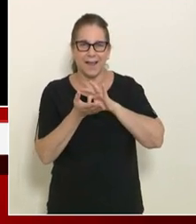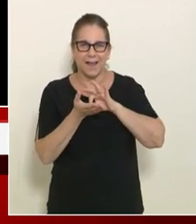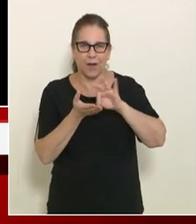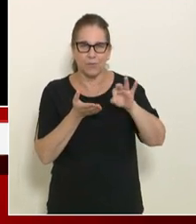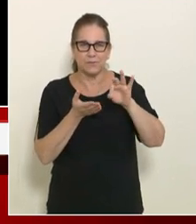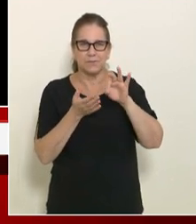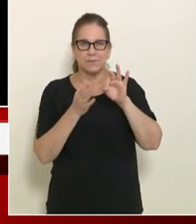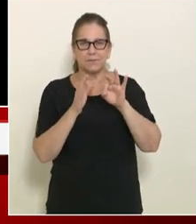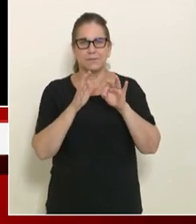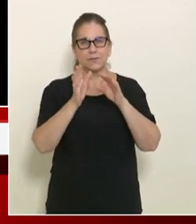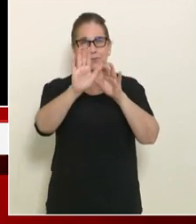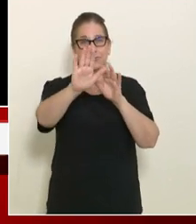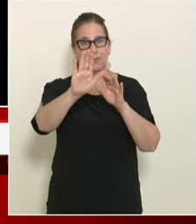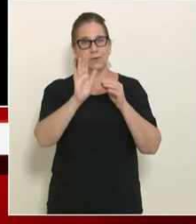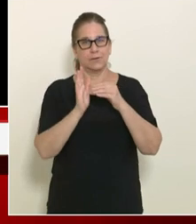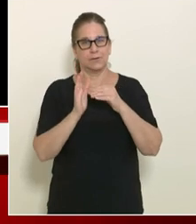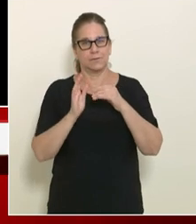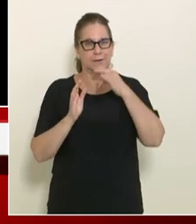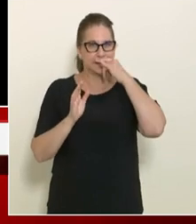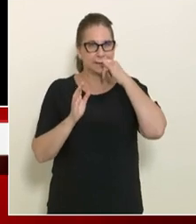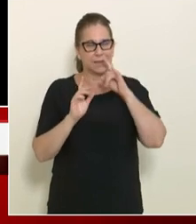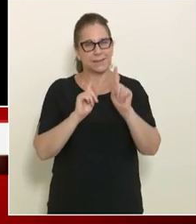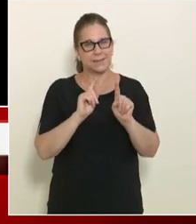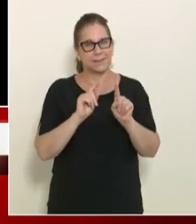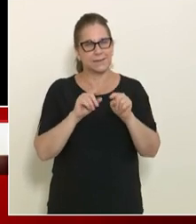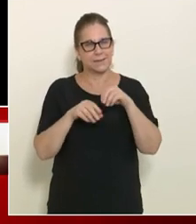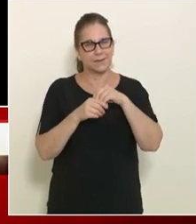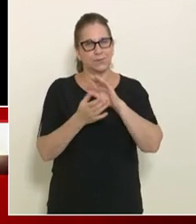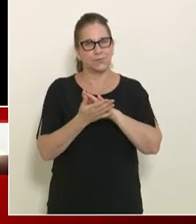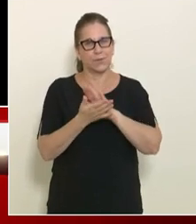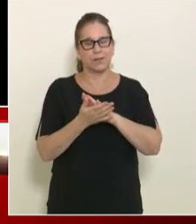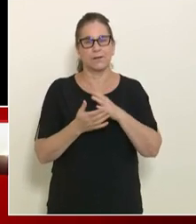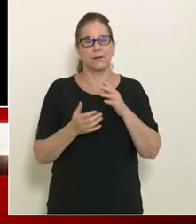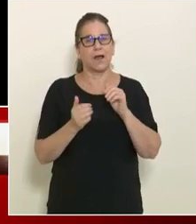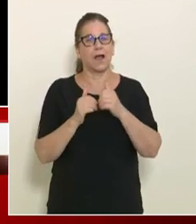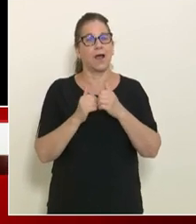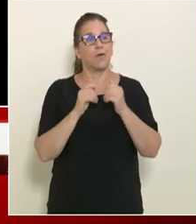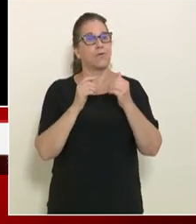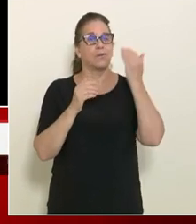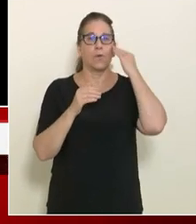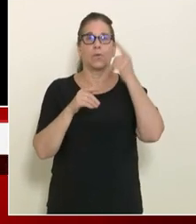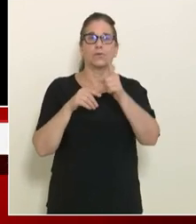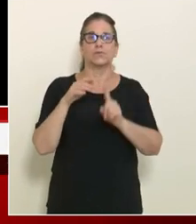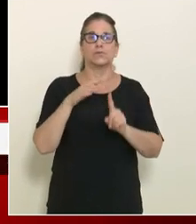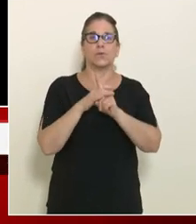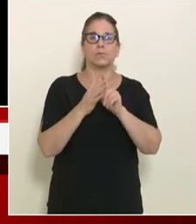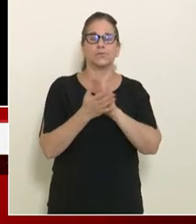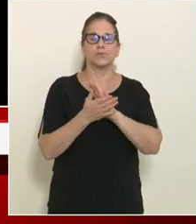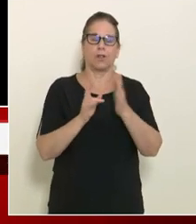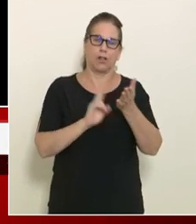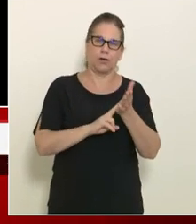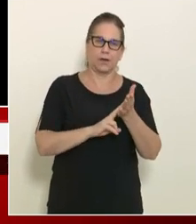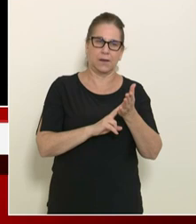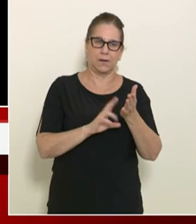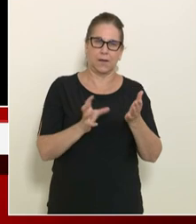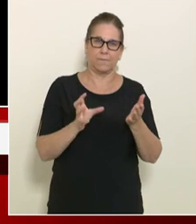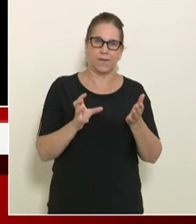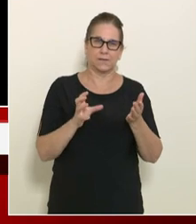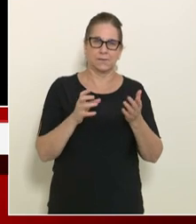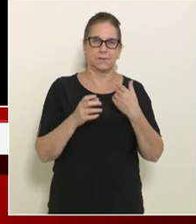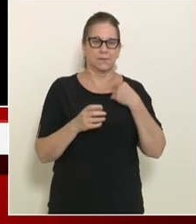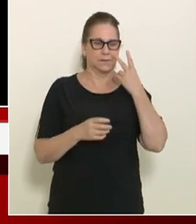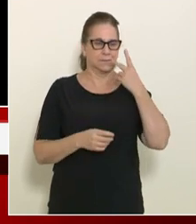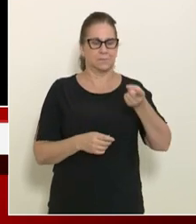day. Schools will take attendance on a daily basis, so it's important that students log in at their designated time,